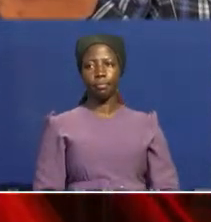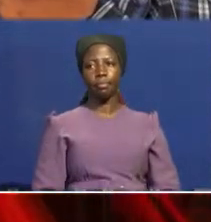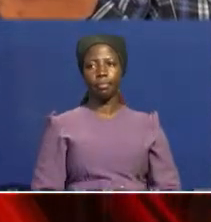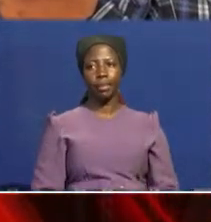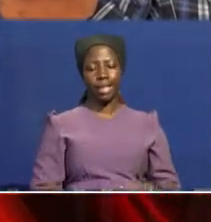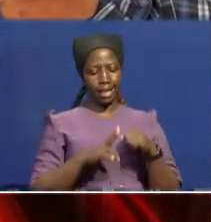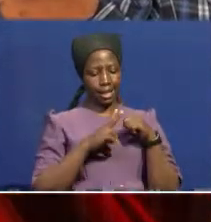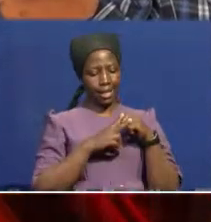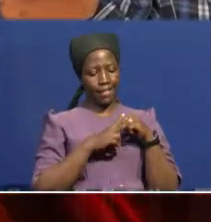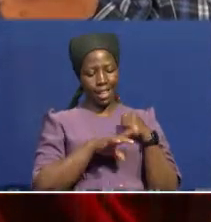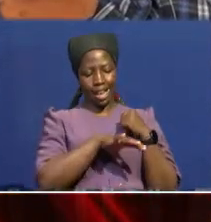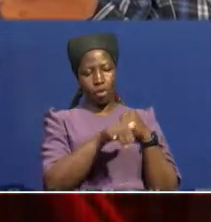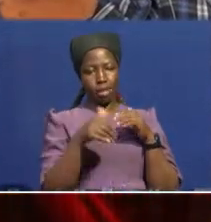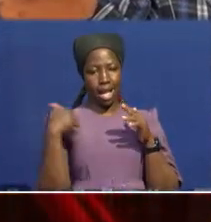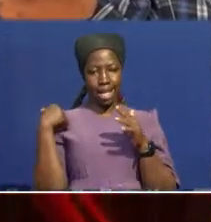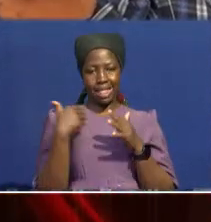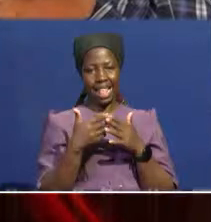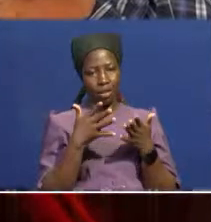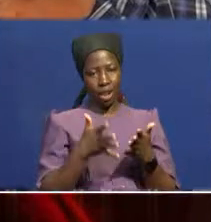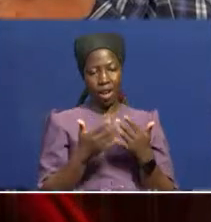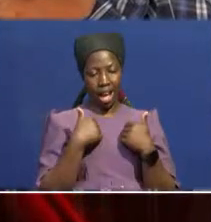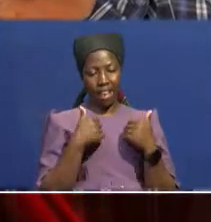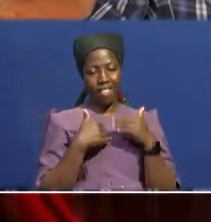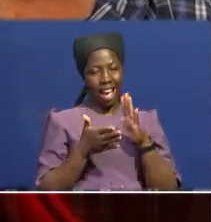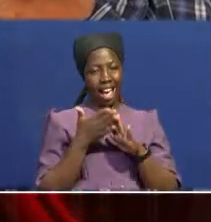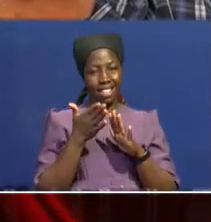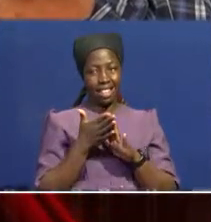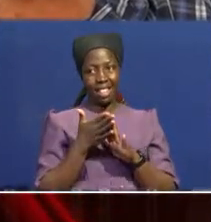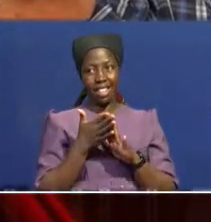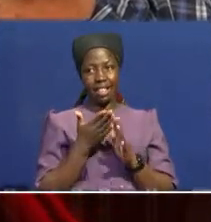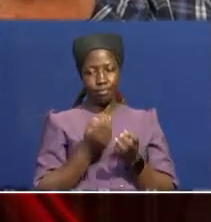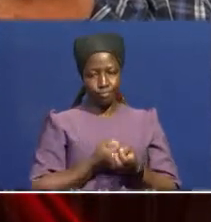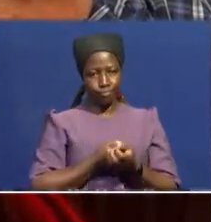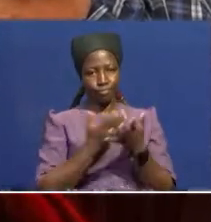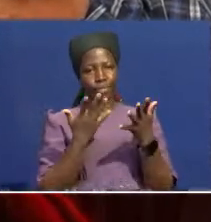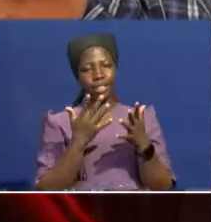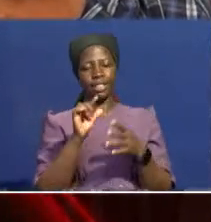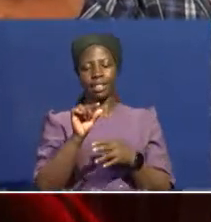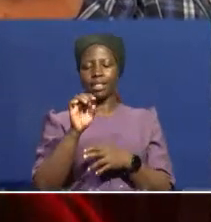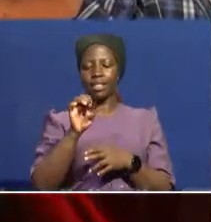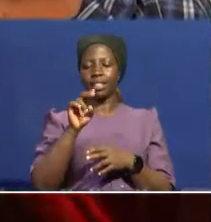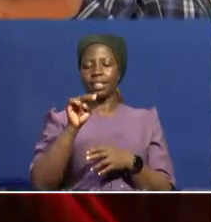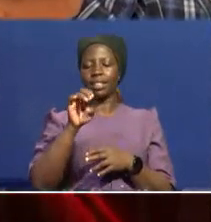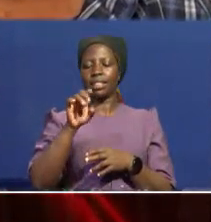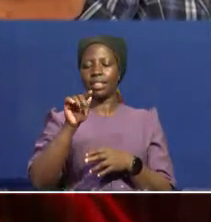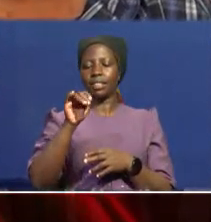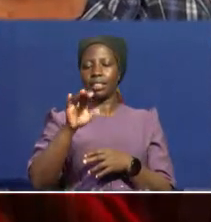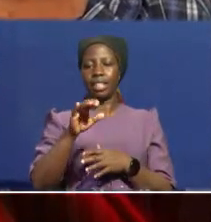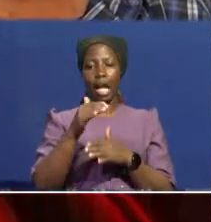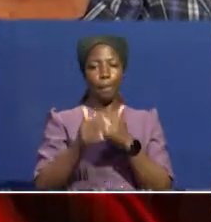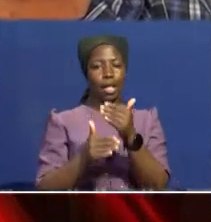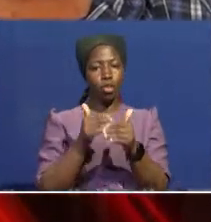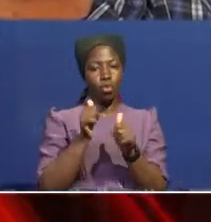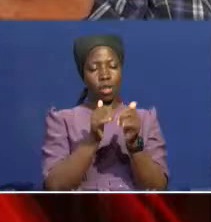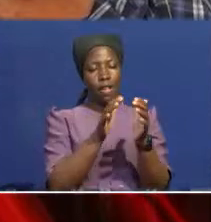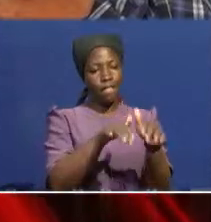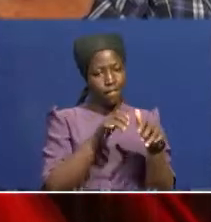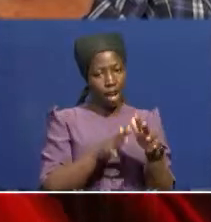57 counties so far with agents distributing the genetic materials that are required by the farmers at a